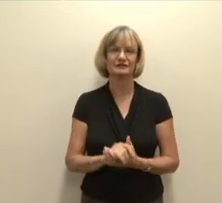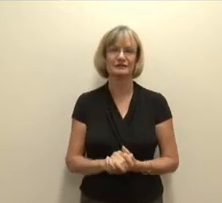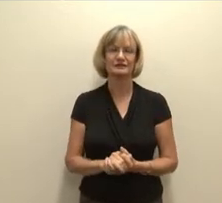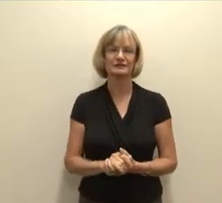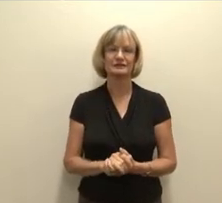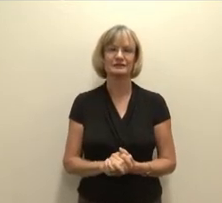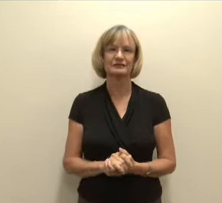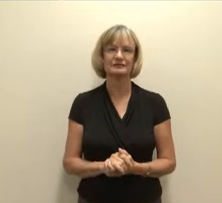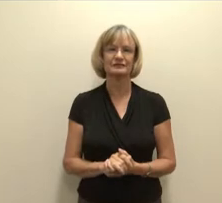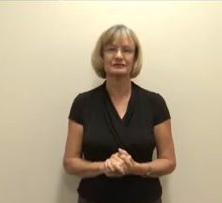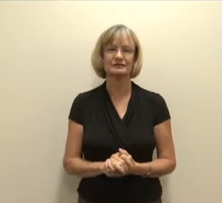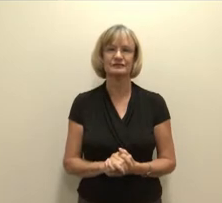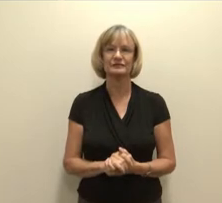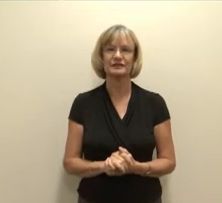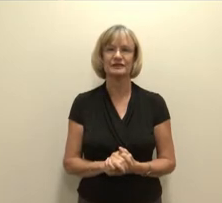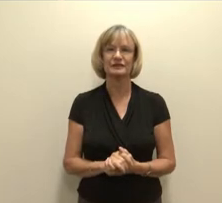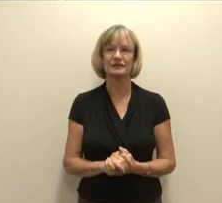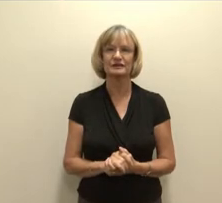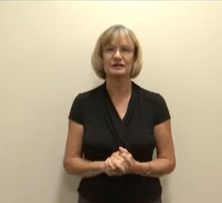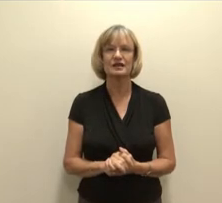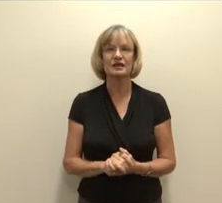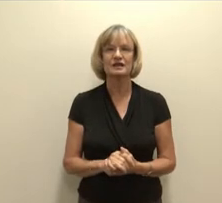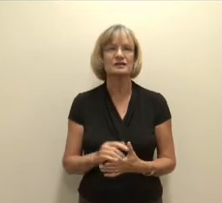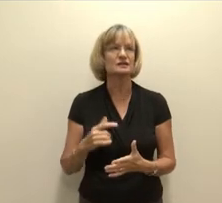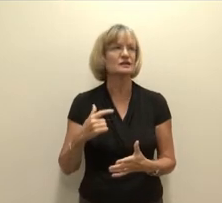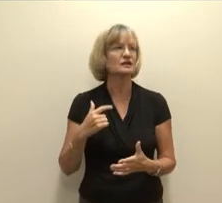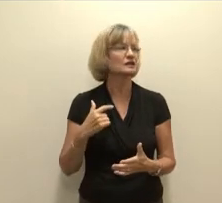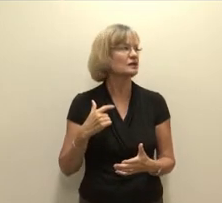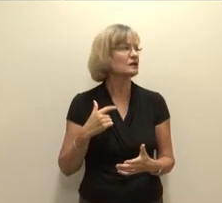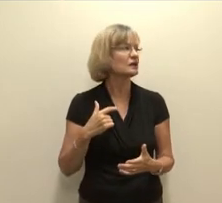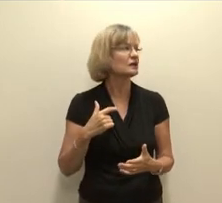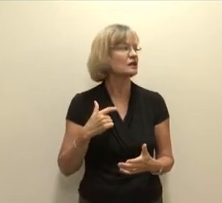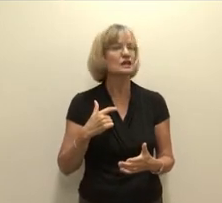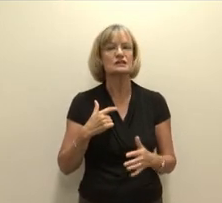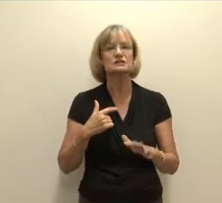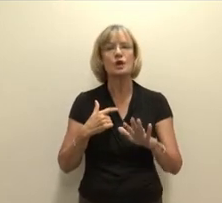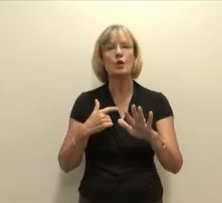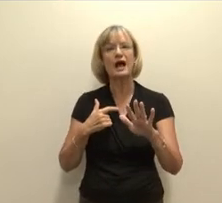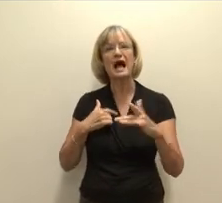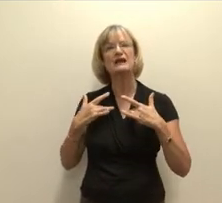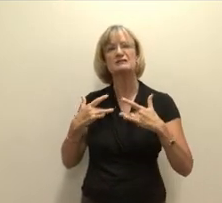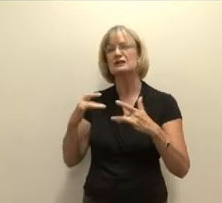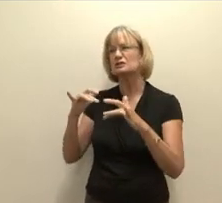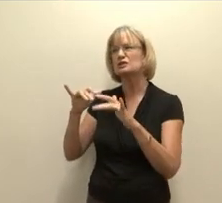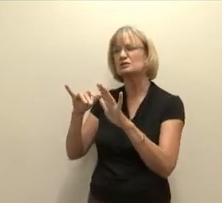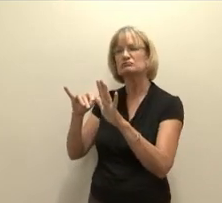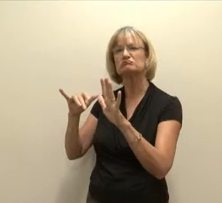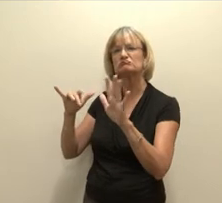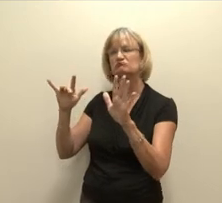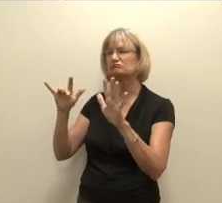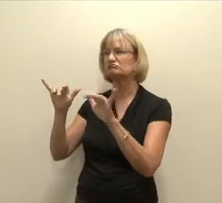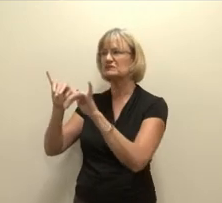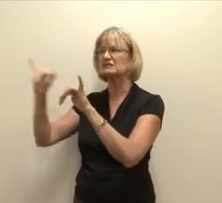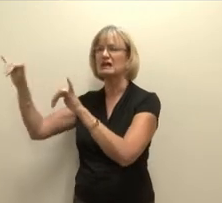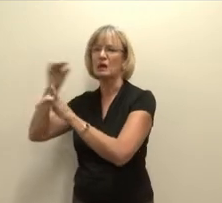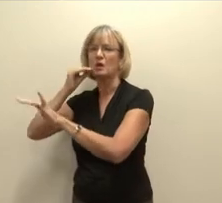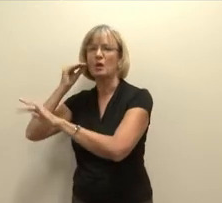so I rarely come out unless it's something that I feel is not in the best interest of the children for Waco